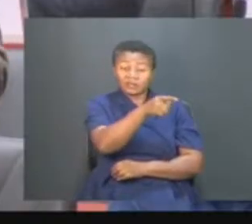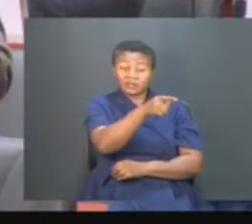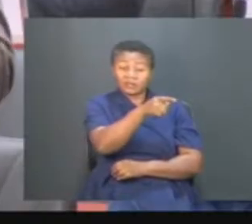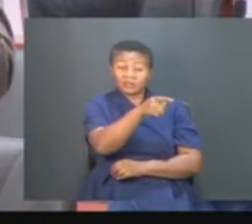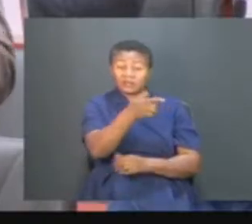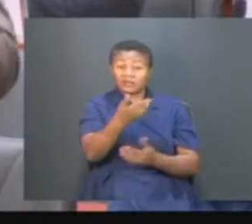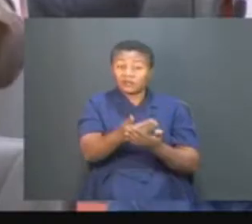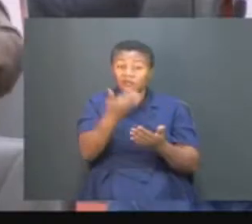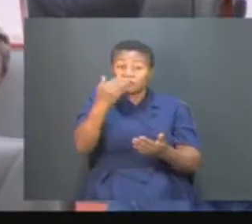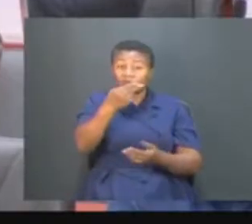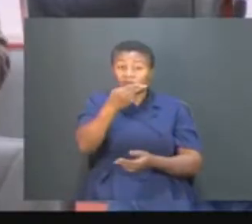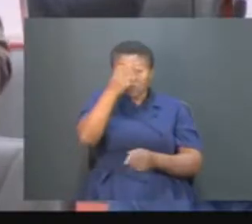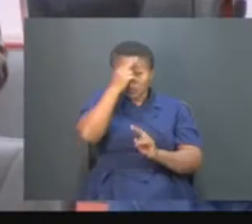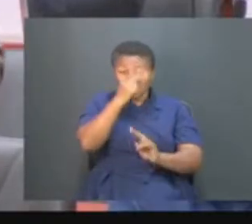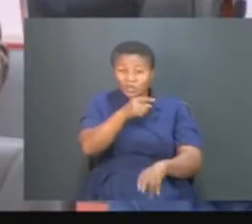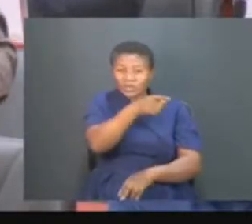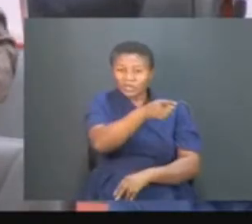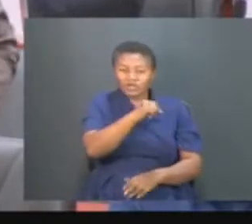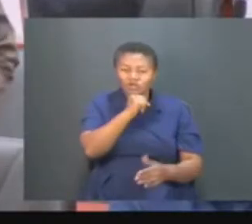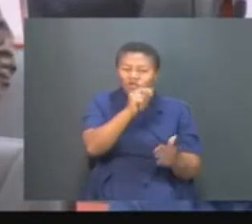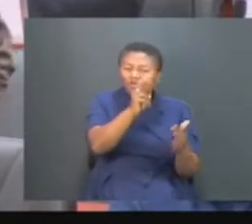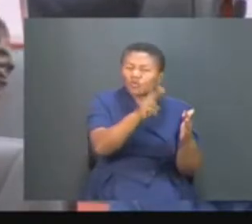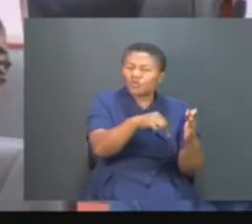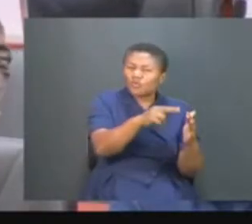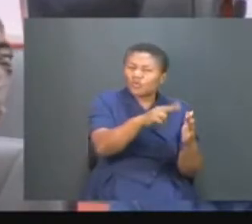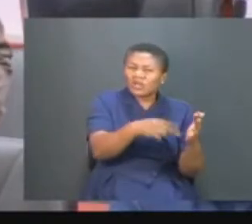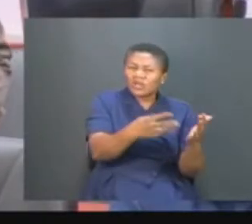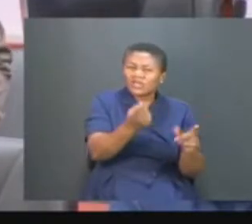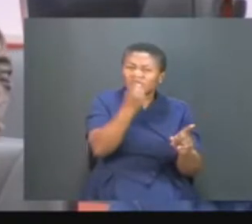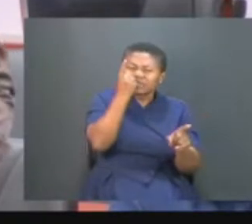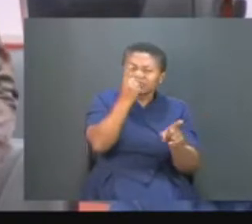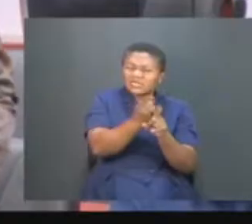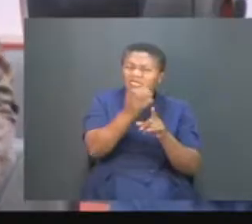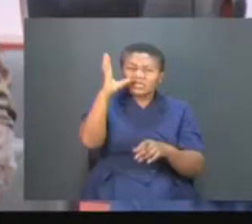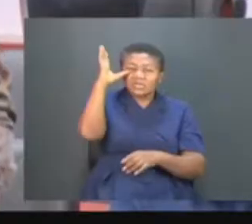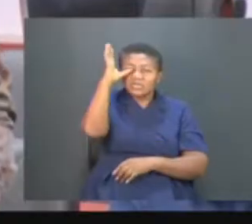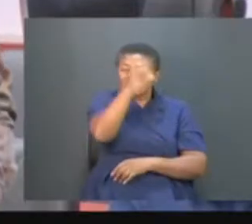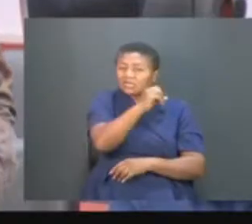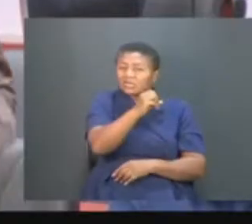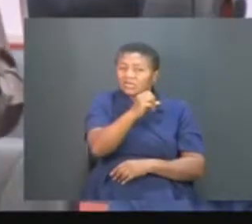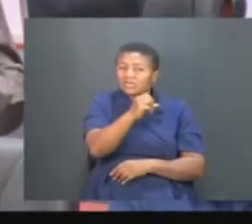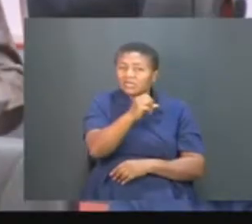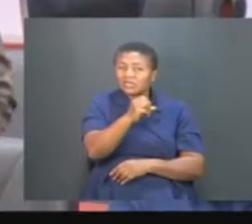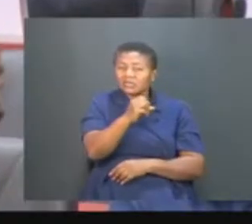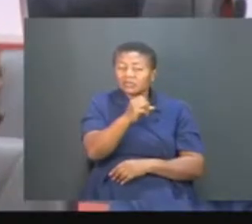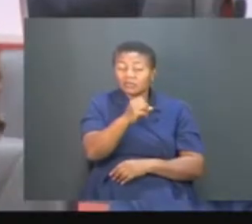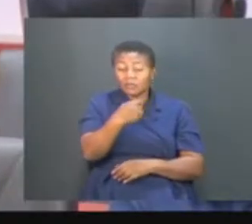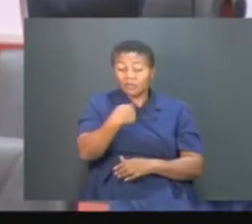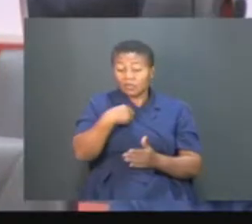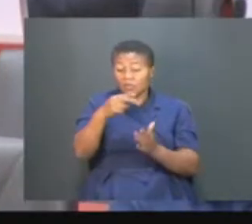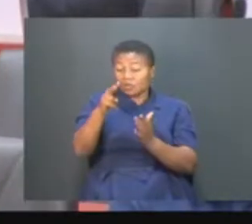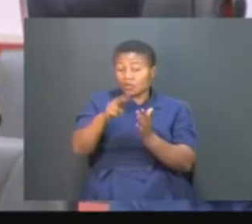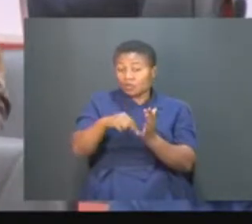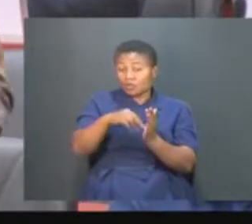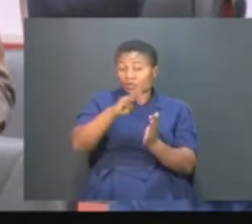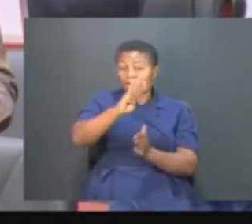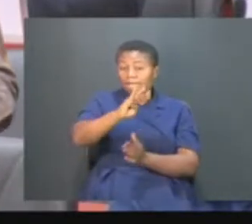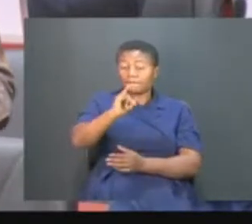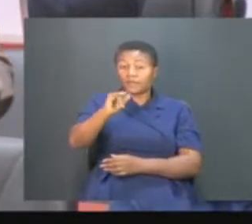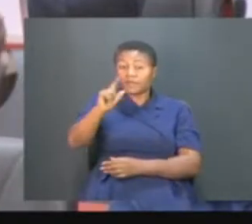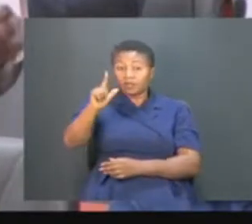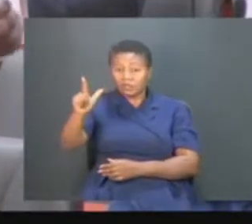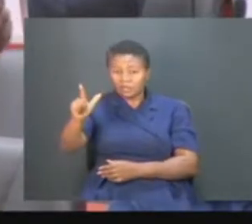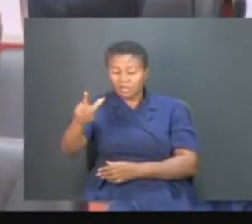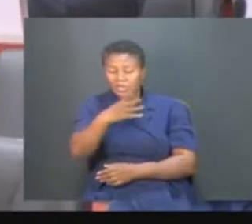obviously did not read this, so he put those things out. Mr. Speaker, I read the bill and I read the memorandum. It